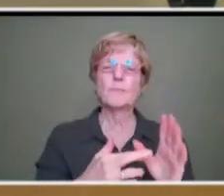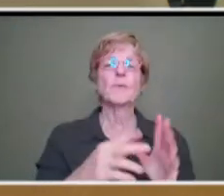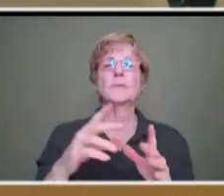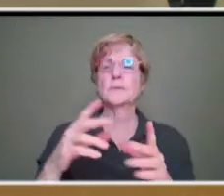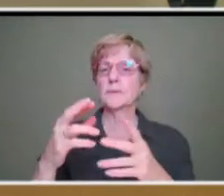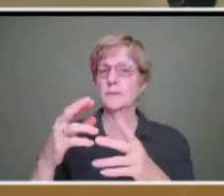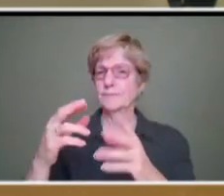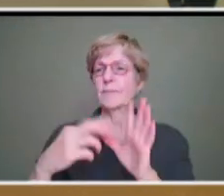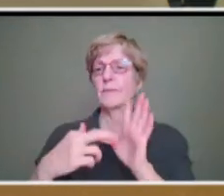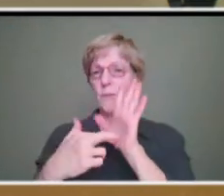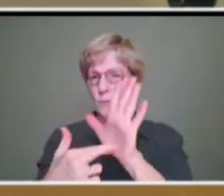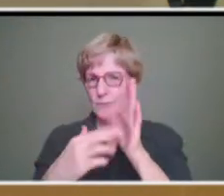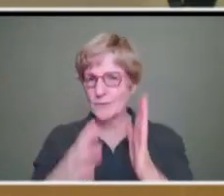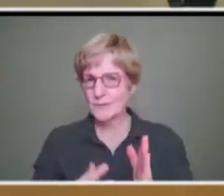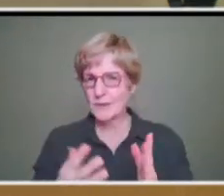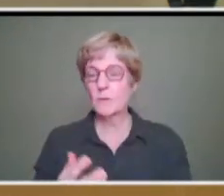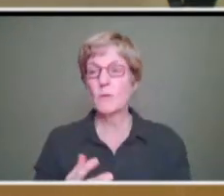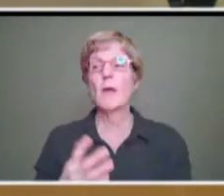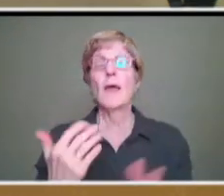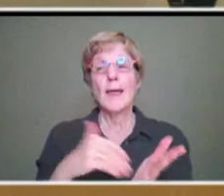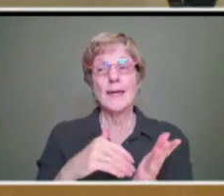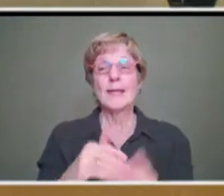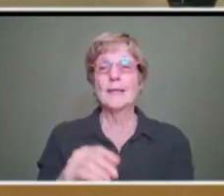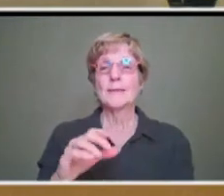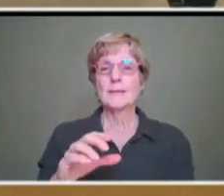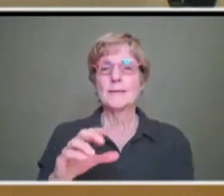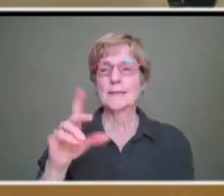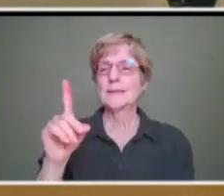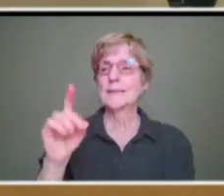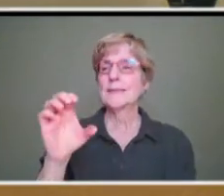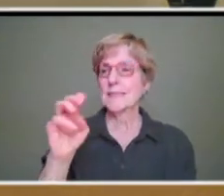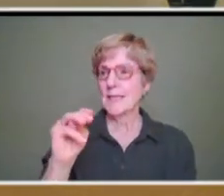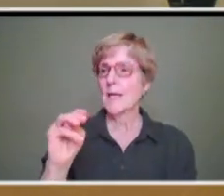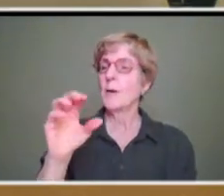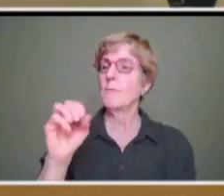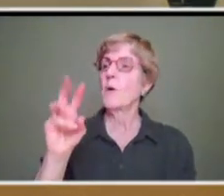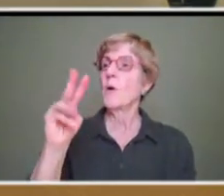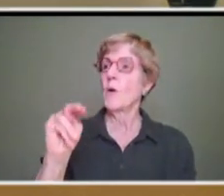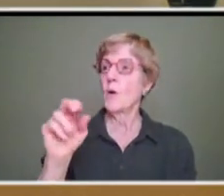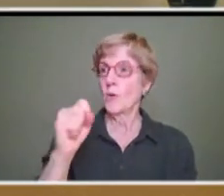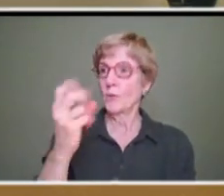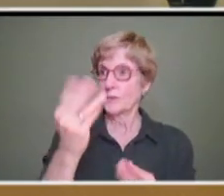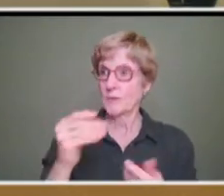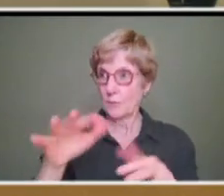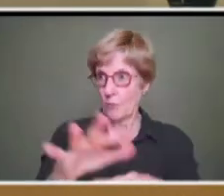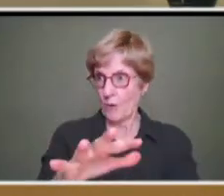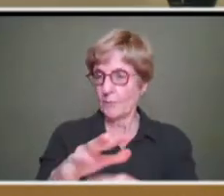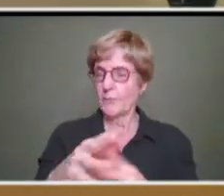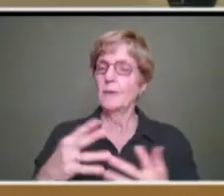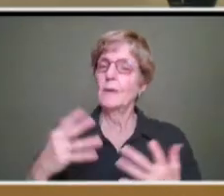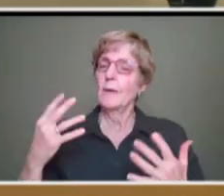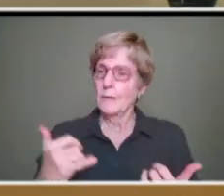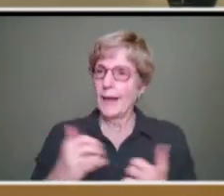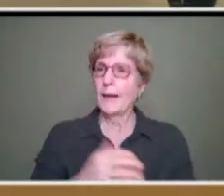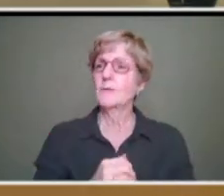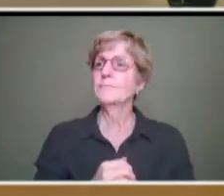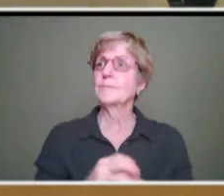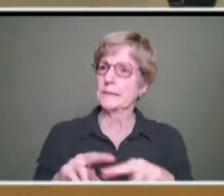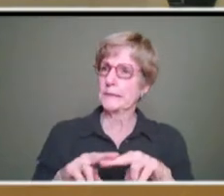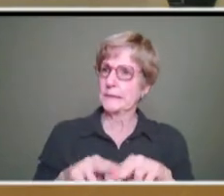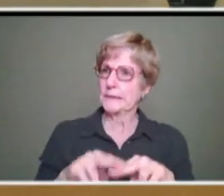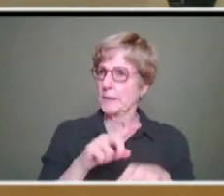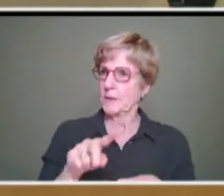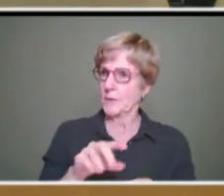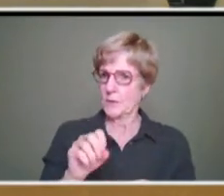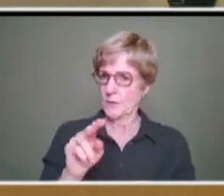again and here zcm owns the property um so we we have an option now under the conditional zoning you know to work